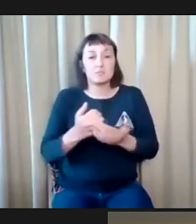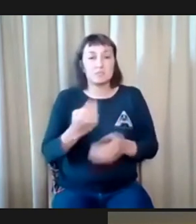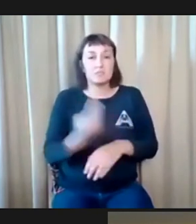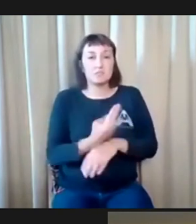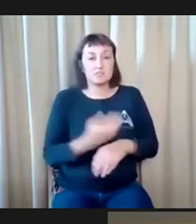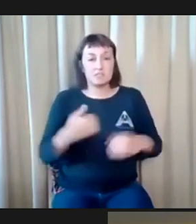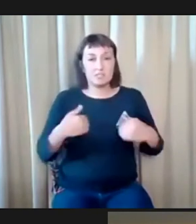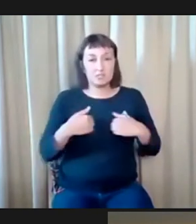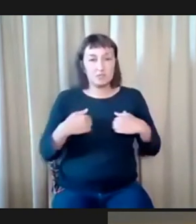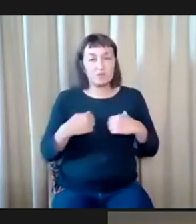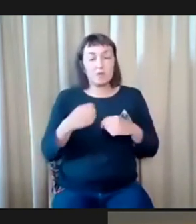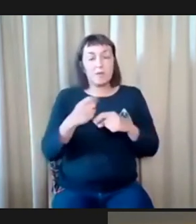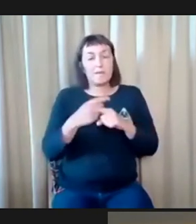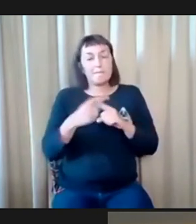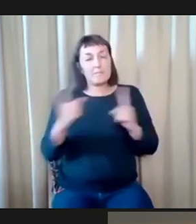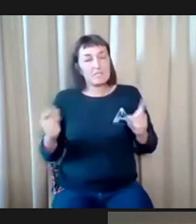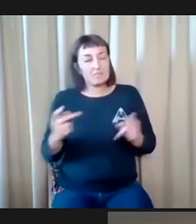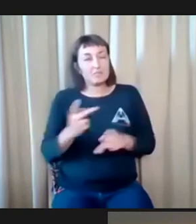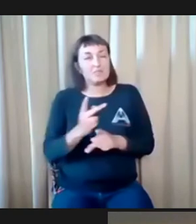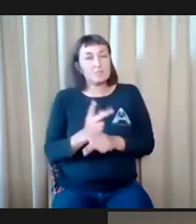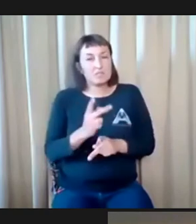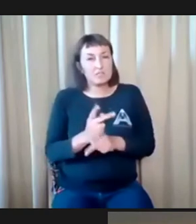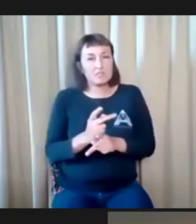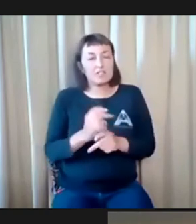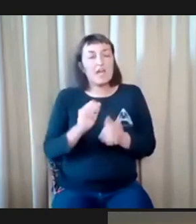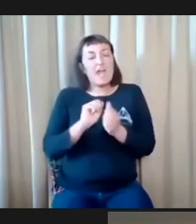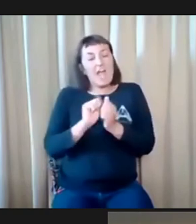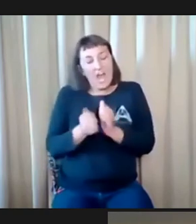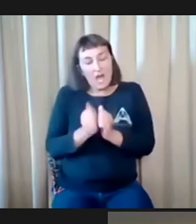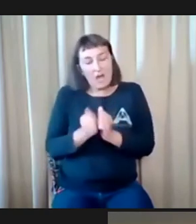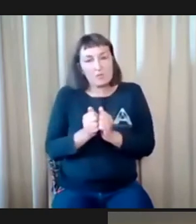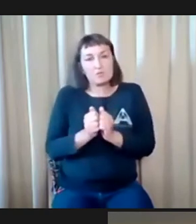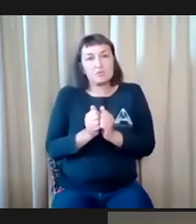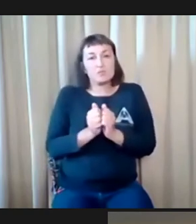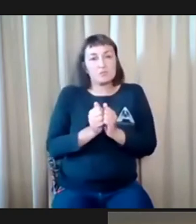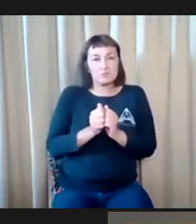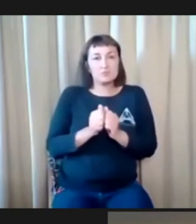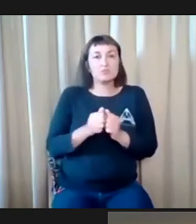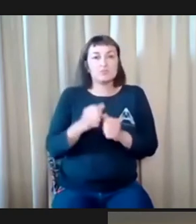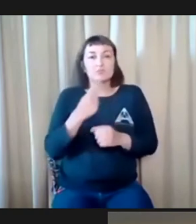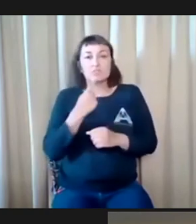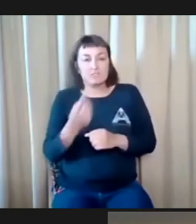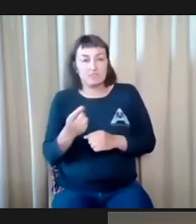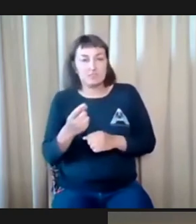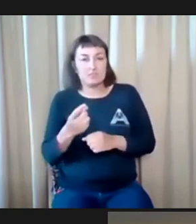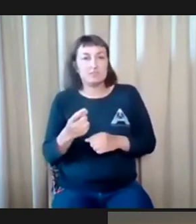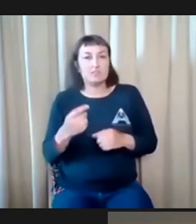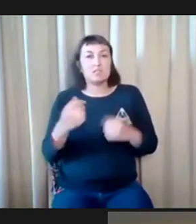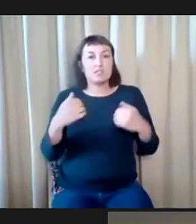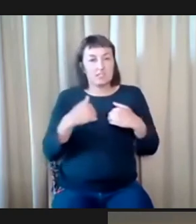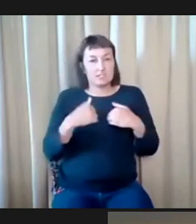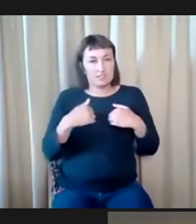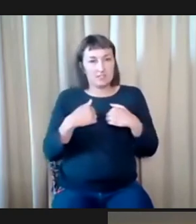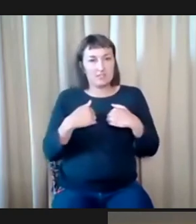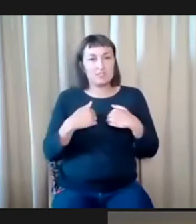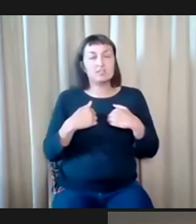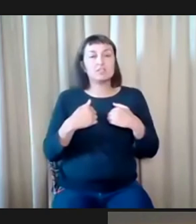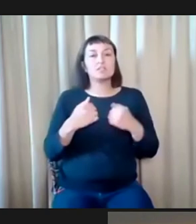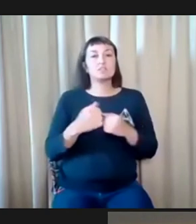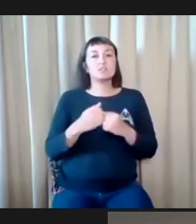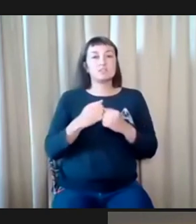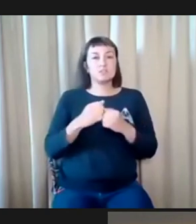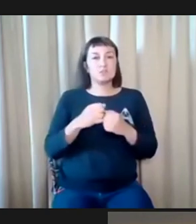careful about how we reach them. And with, you know, vivid imagery and graphic imagery, I think we have to be very careful